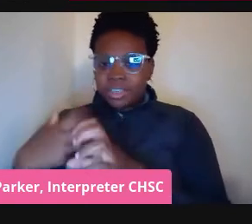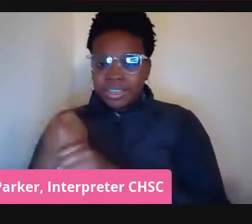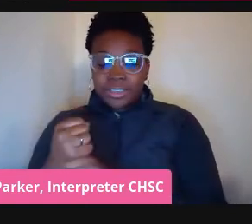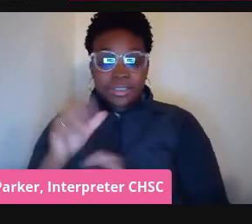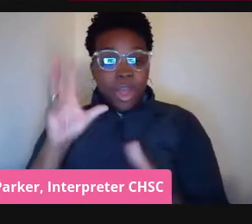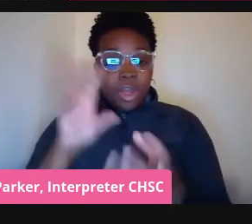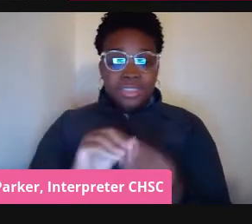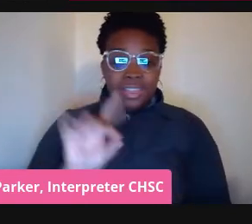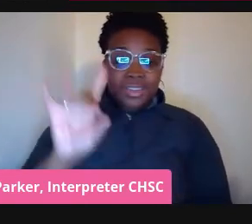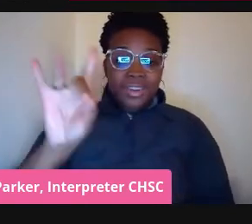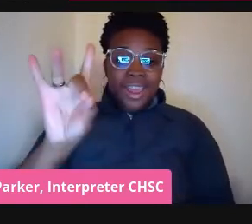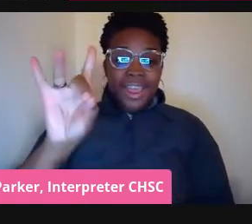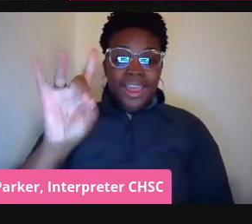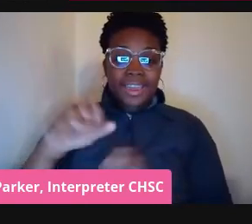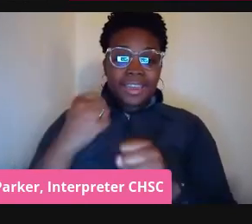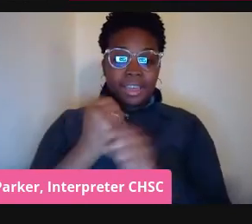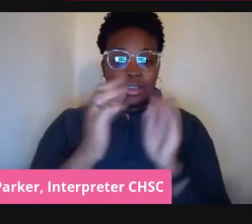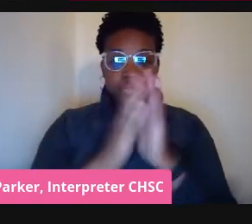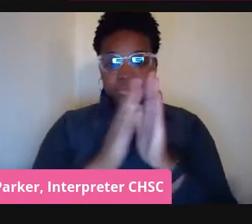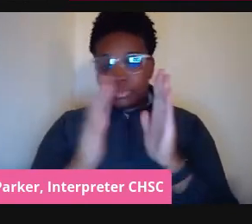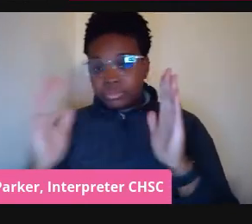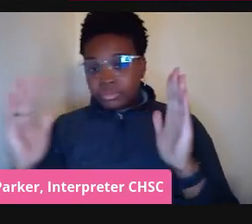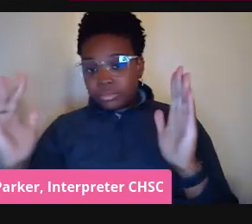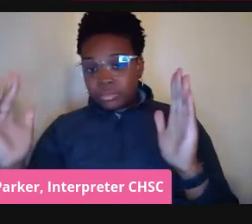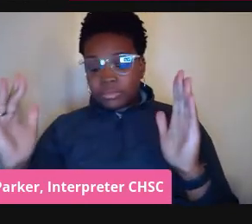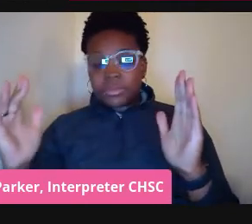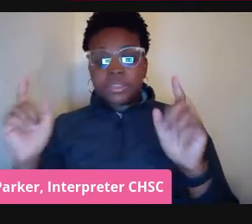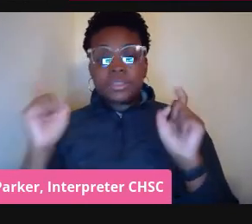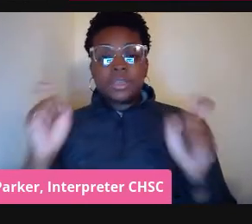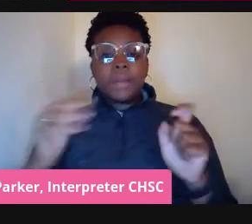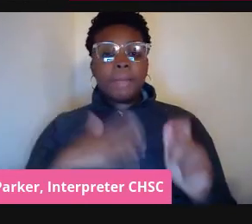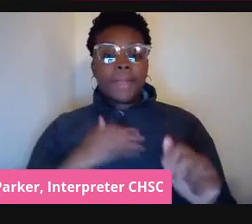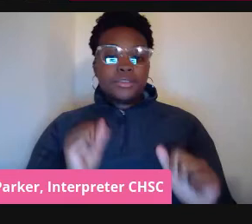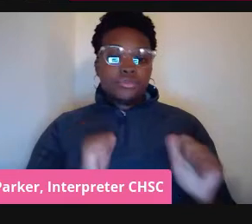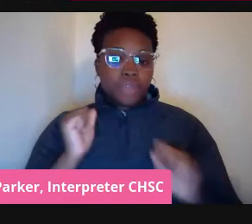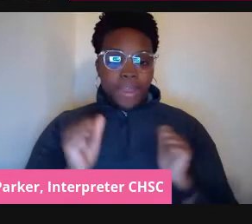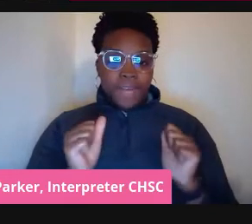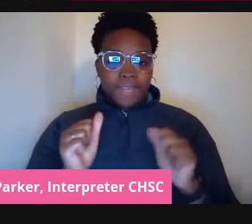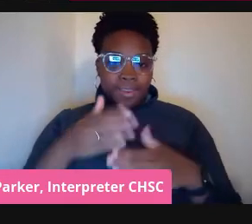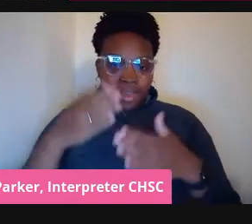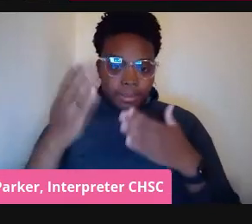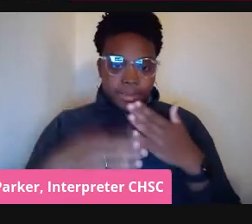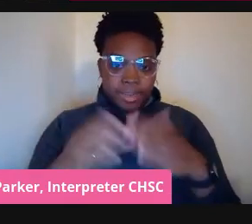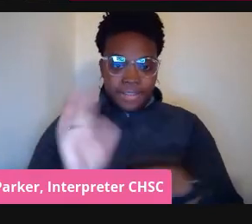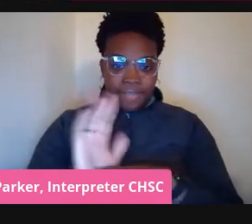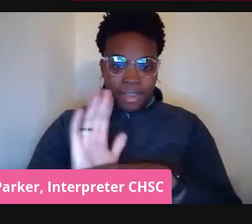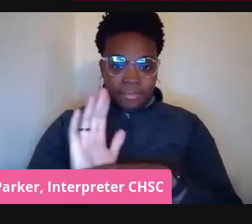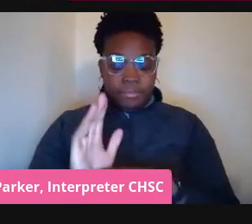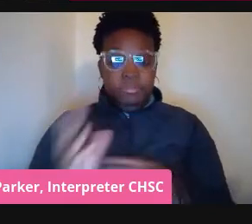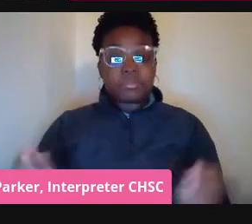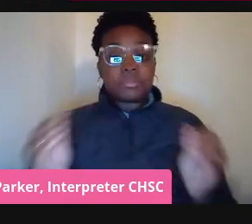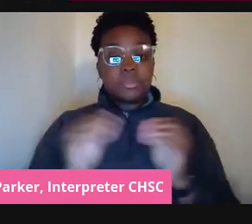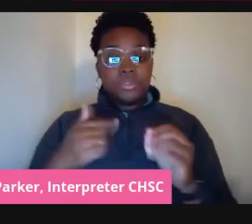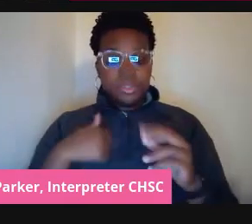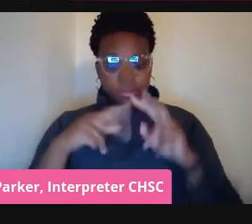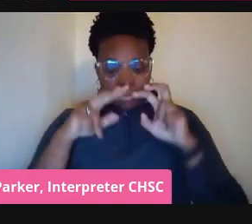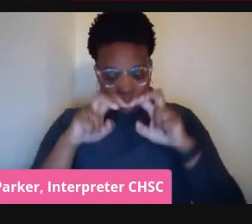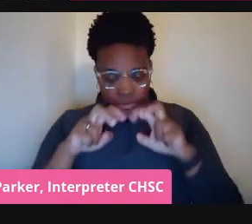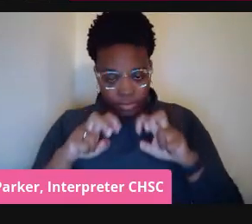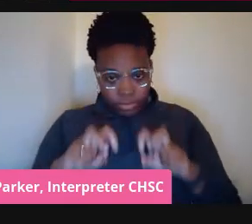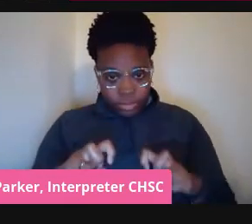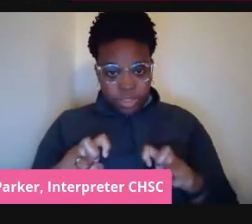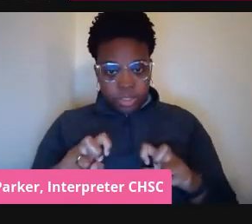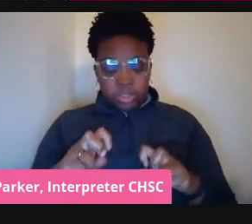period is what contributed towards my my drive to get the film done. And then the more that I researched about uterine